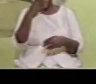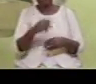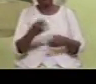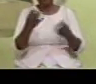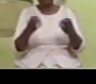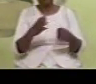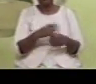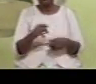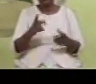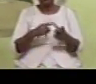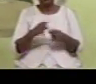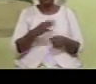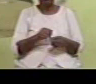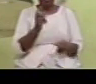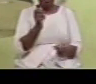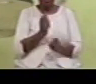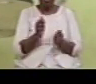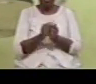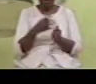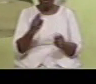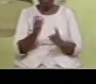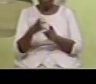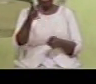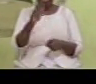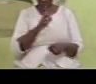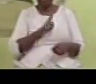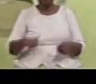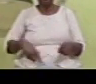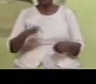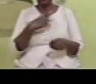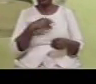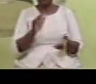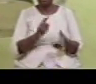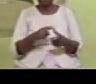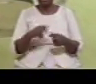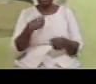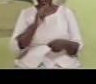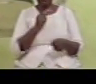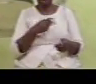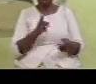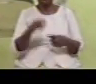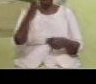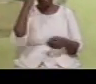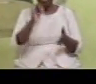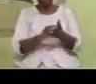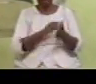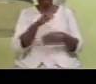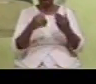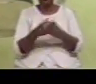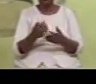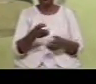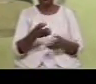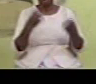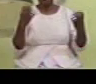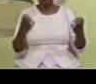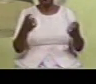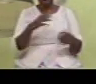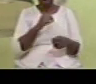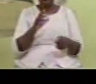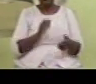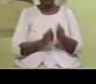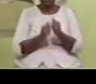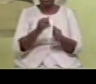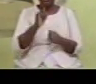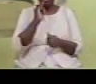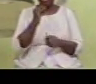on laws of diagnosis of leprosy. Chapter 13 and chapter 14 go together. Each